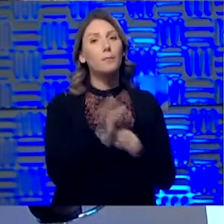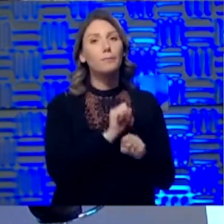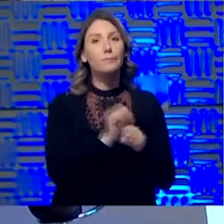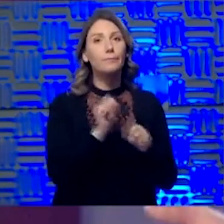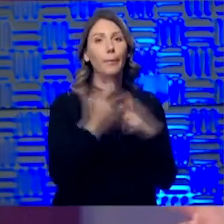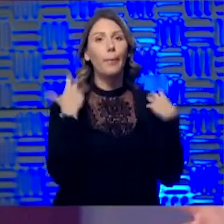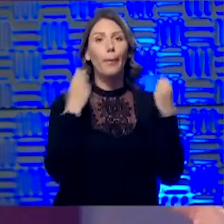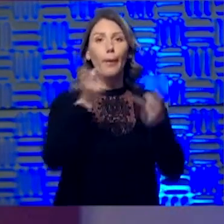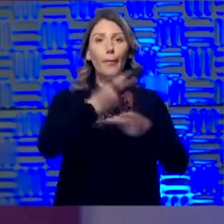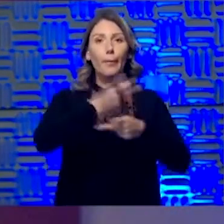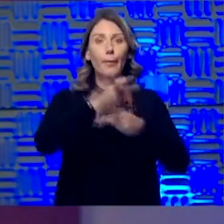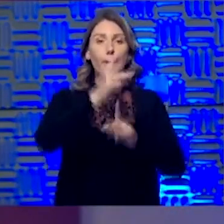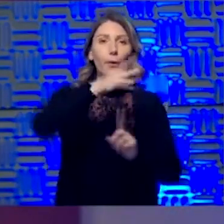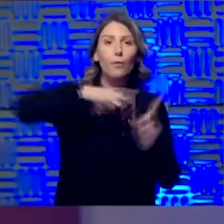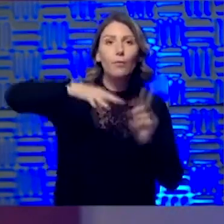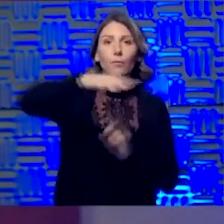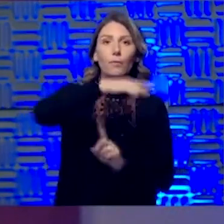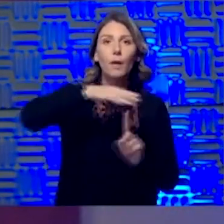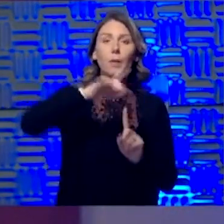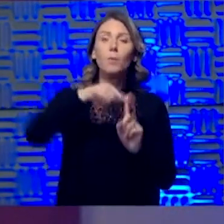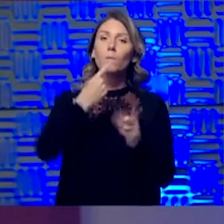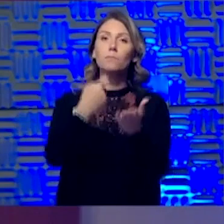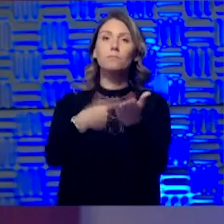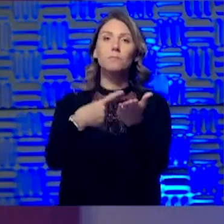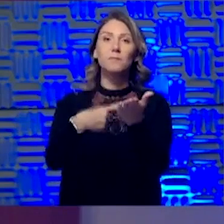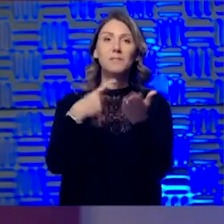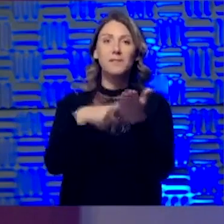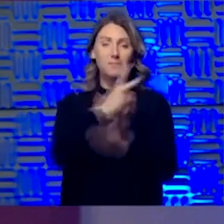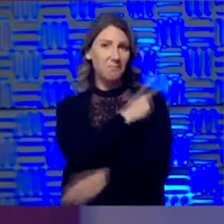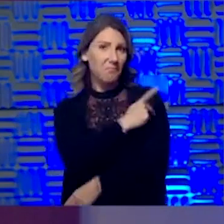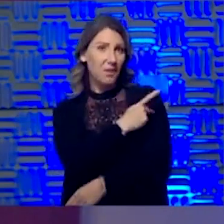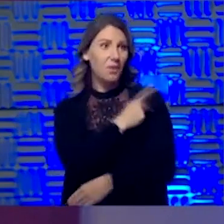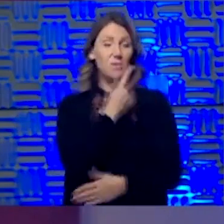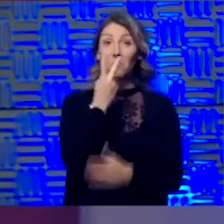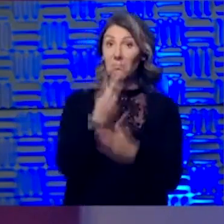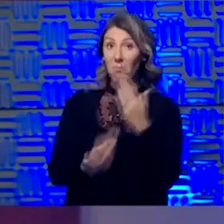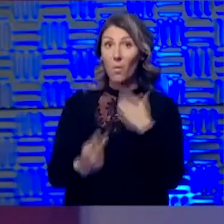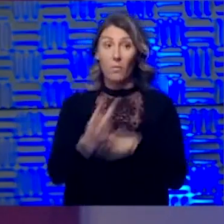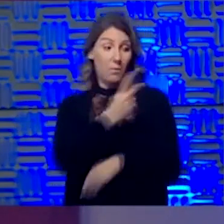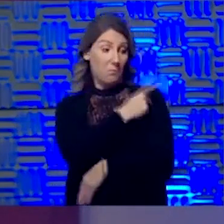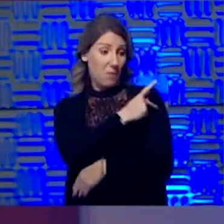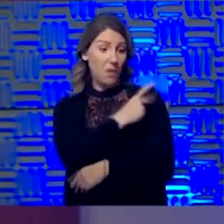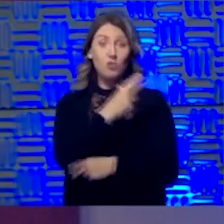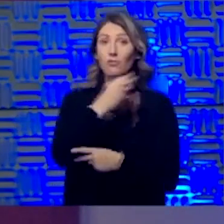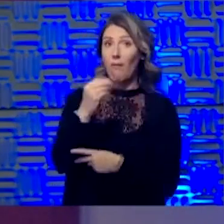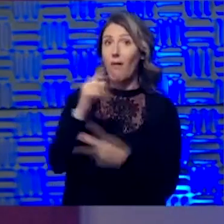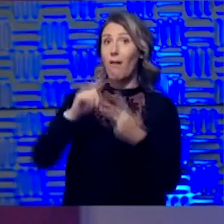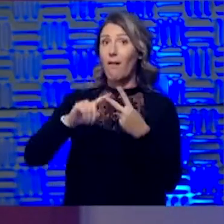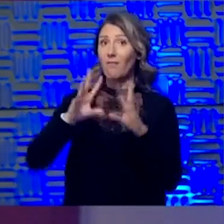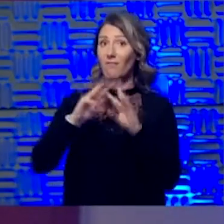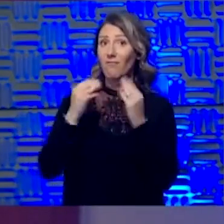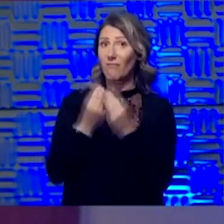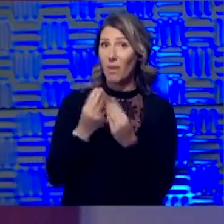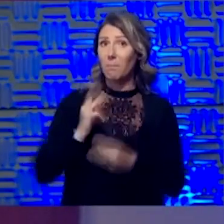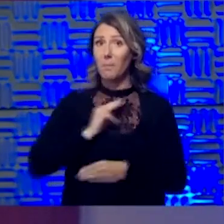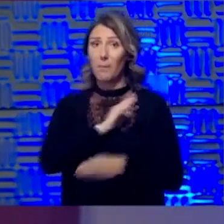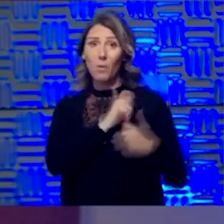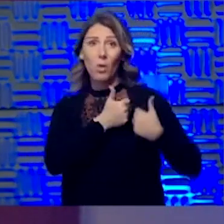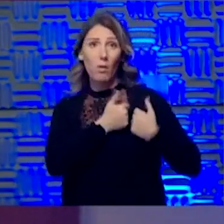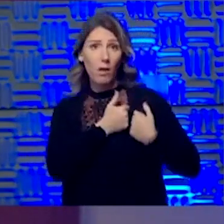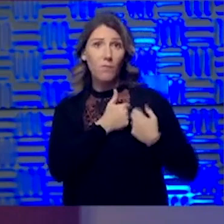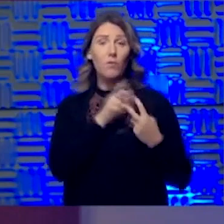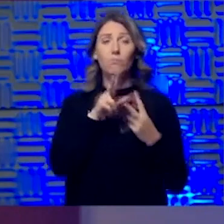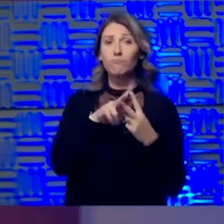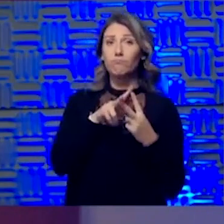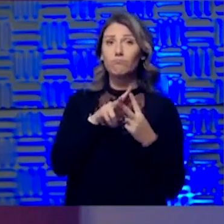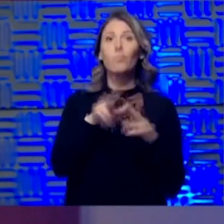when you're talking about the patients that you're speaking of, both the patient and the loved ones or family members are probably also wearing